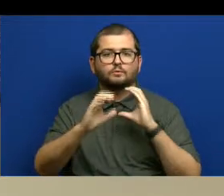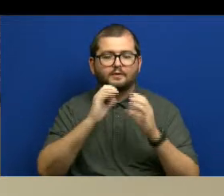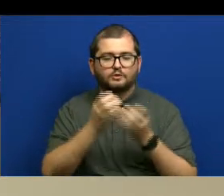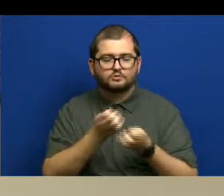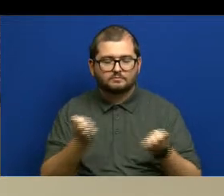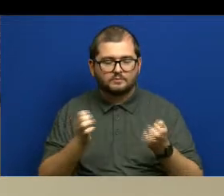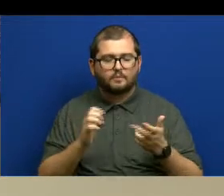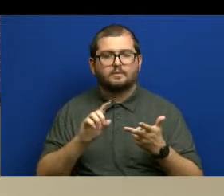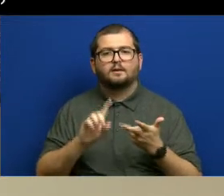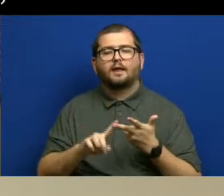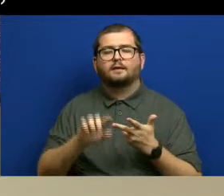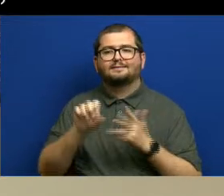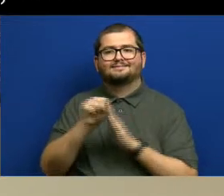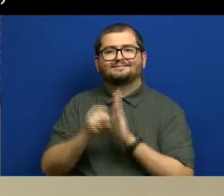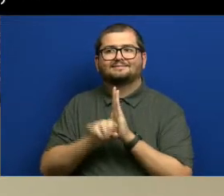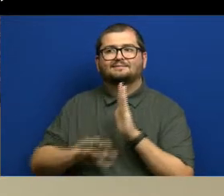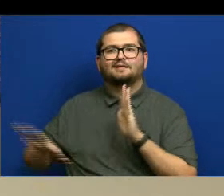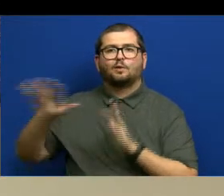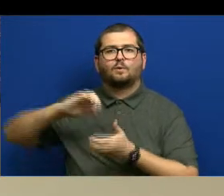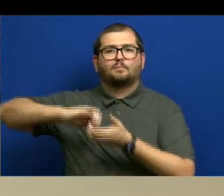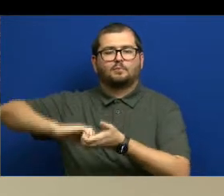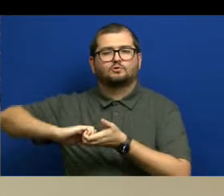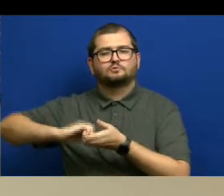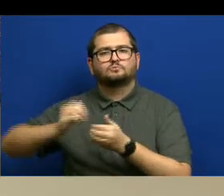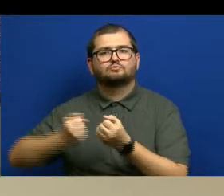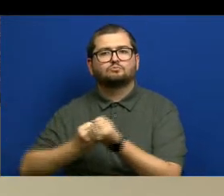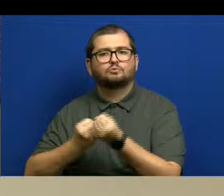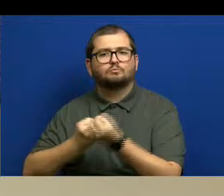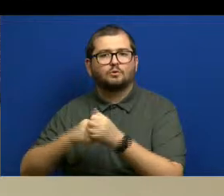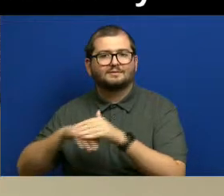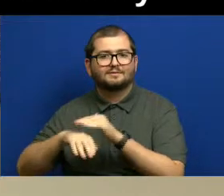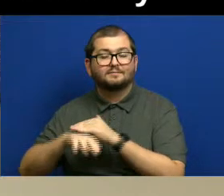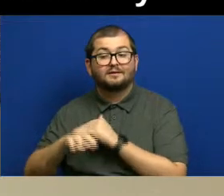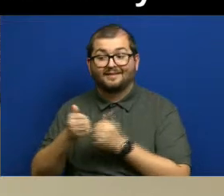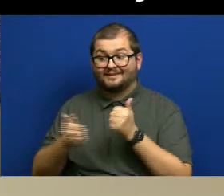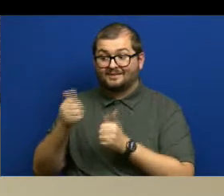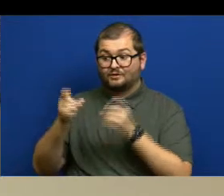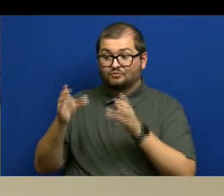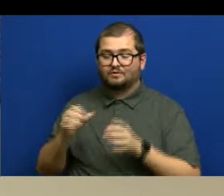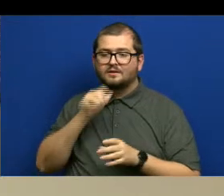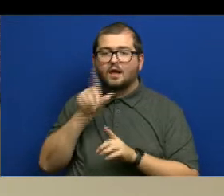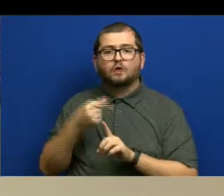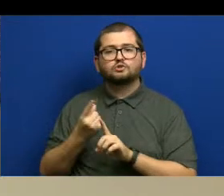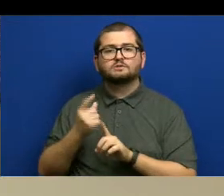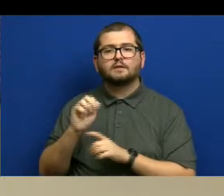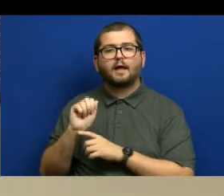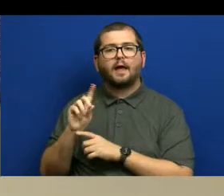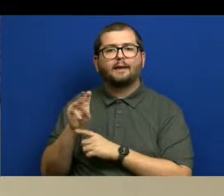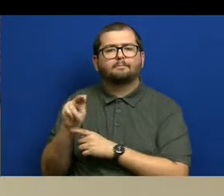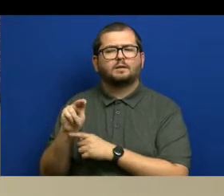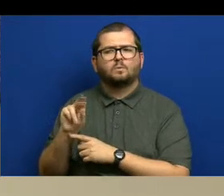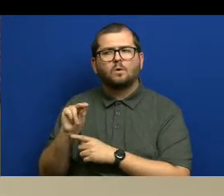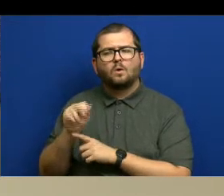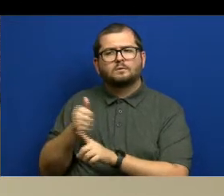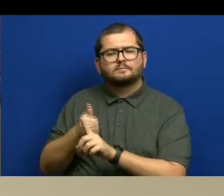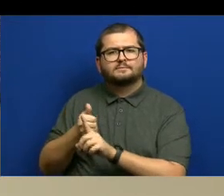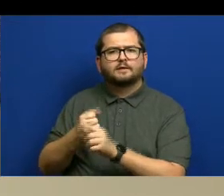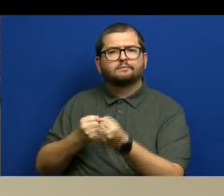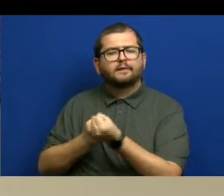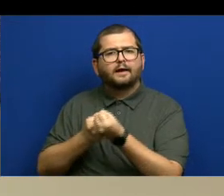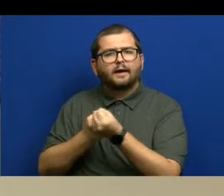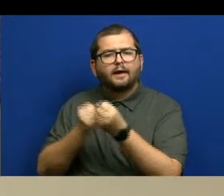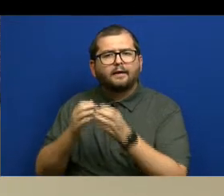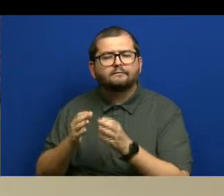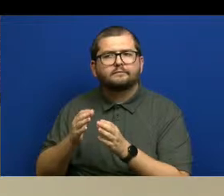statewide partnerships that promote accessibility. The executive director is more than an administrator. They are a trusted advocate whose leadership